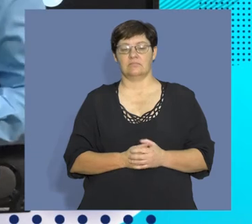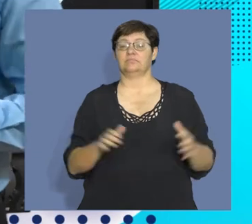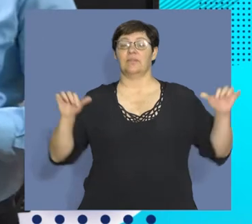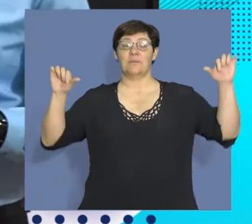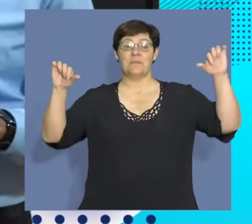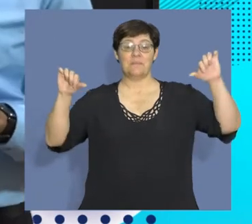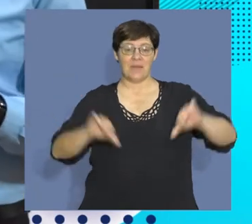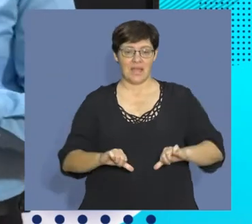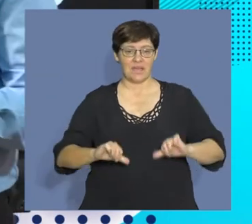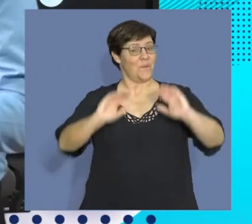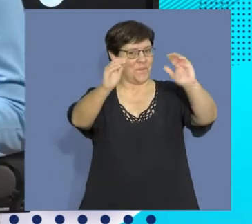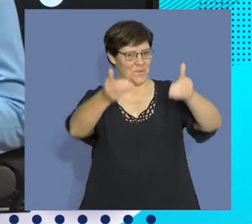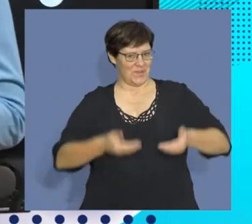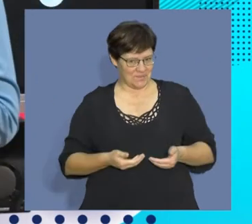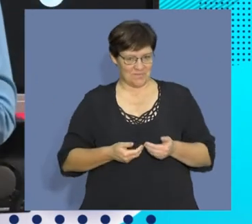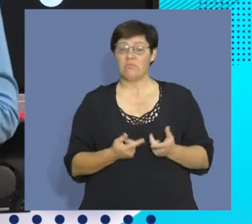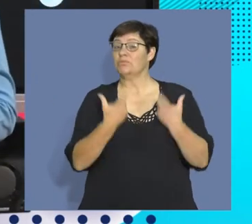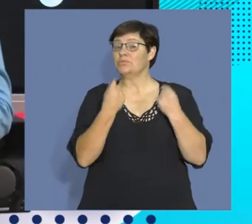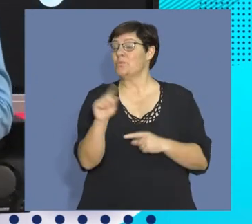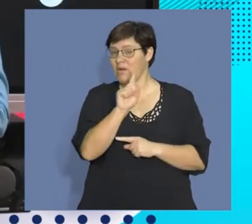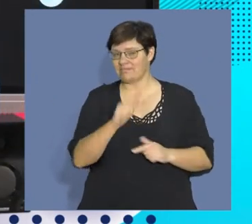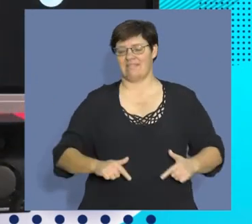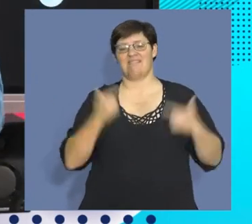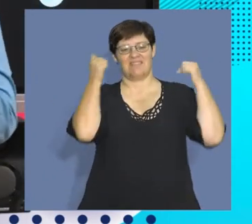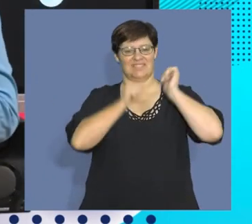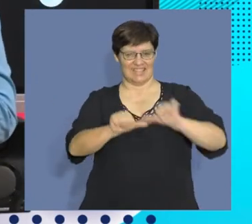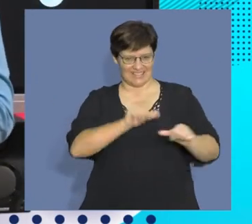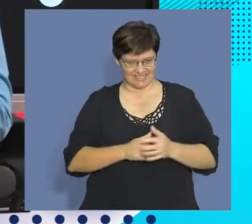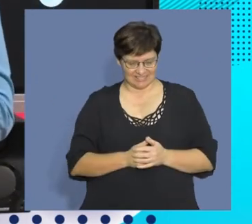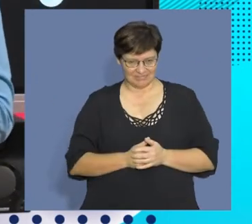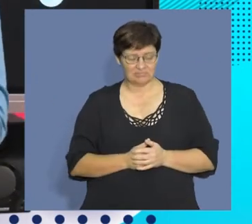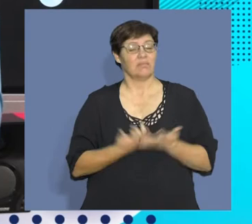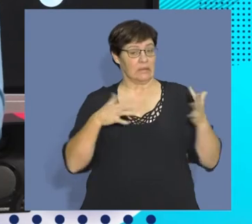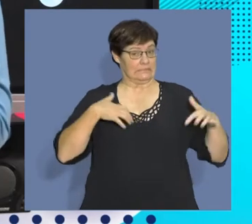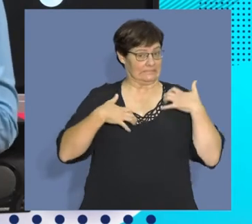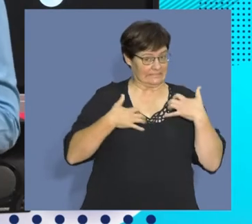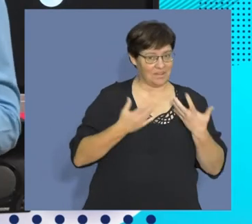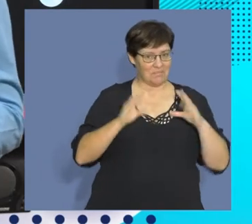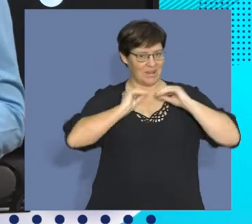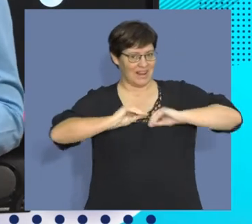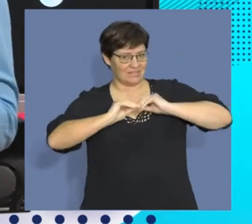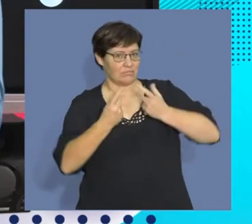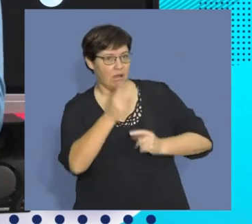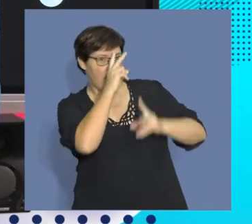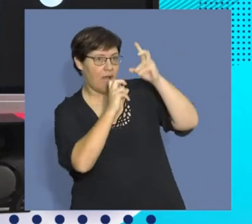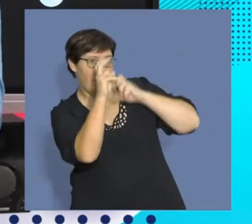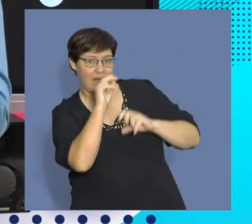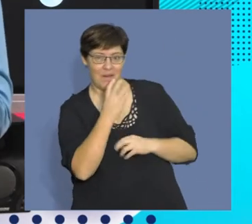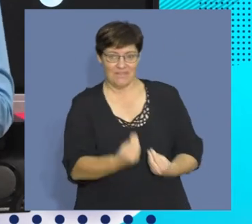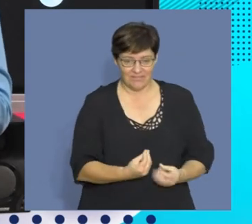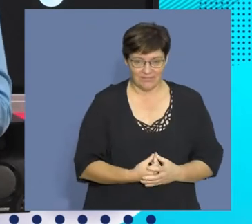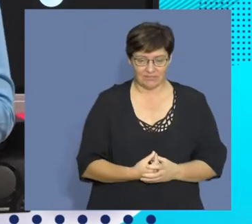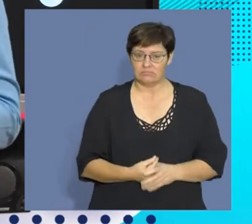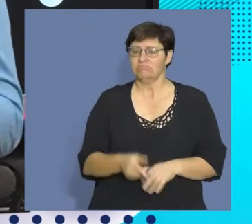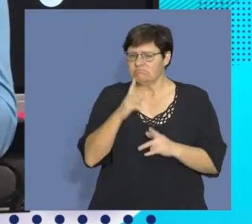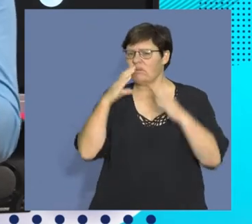Welcome, Life Science learners, to another installment of Life Sciences for You. Trust that you guys are well and excited about our lesson today. In our lesson today, we're going to